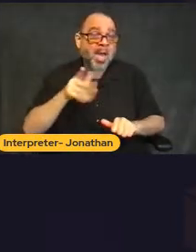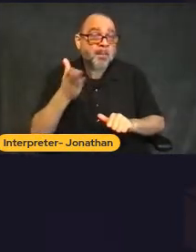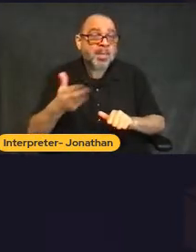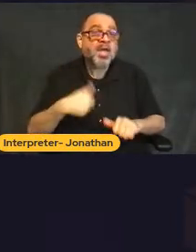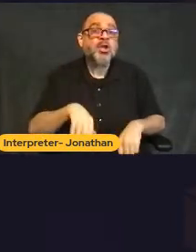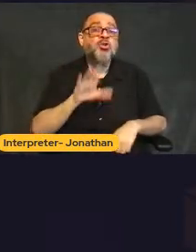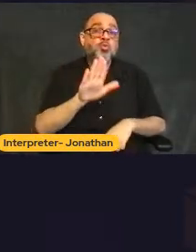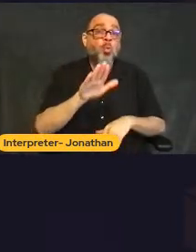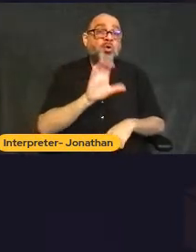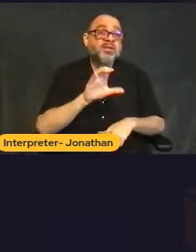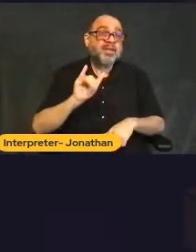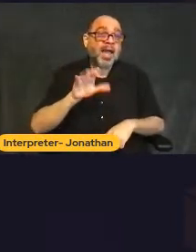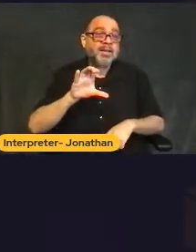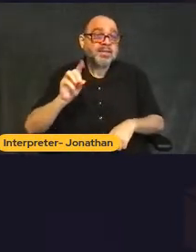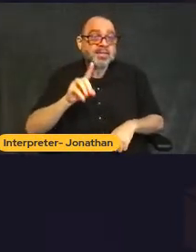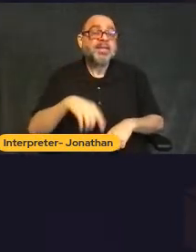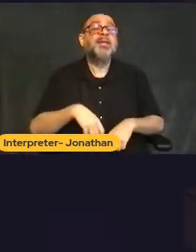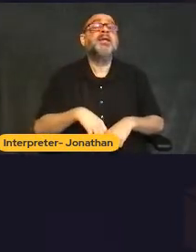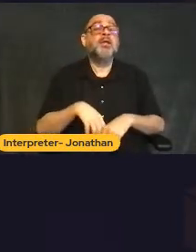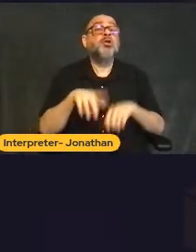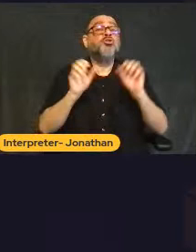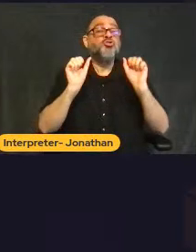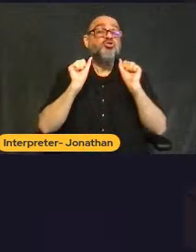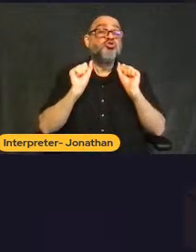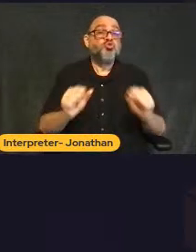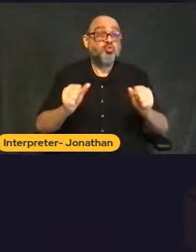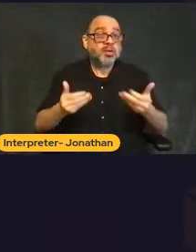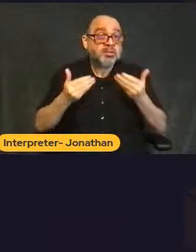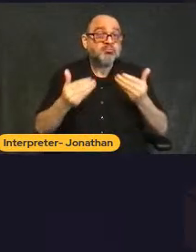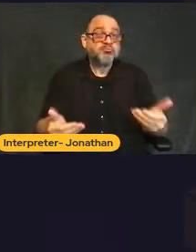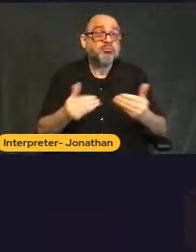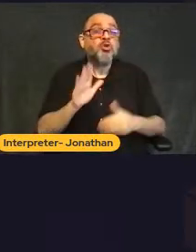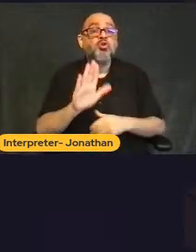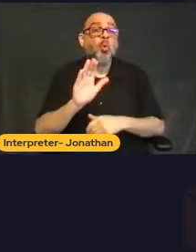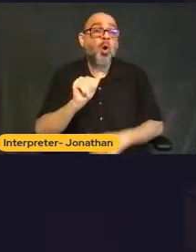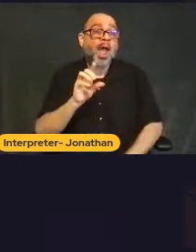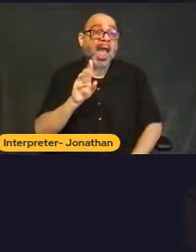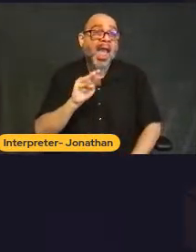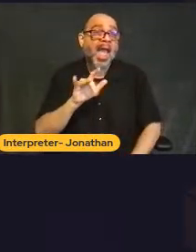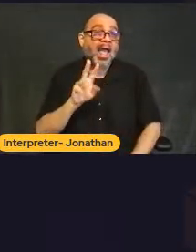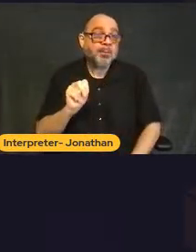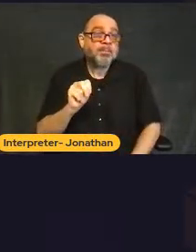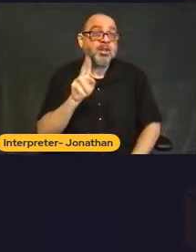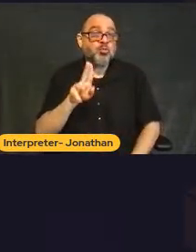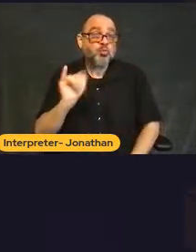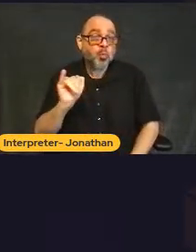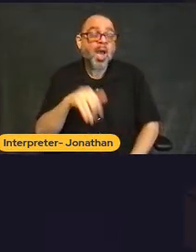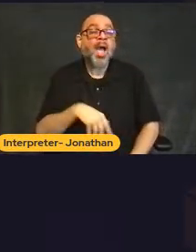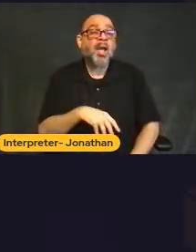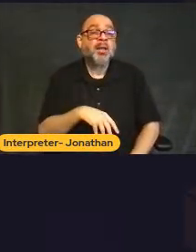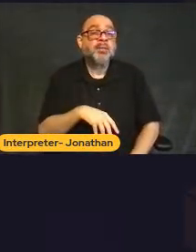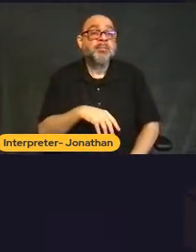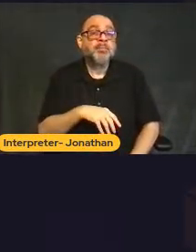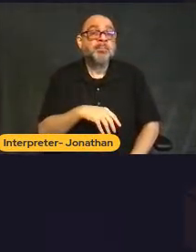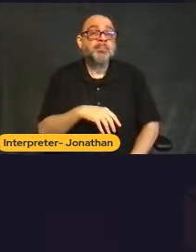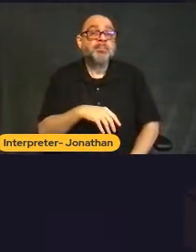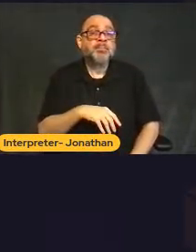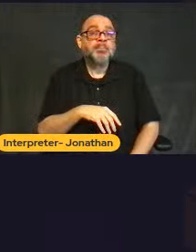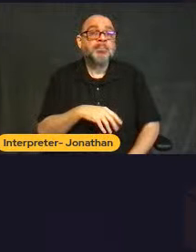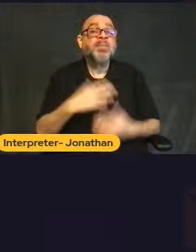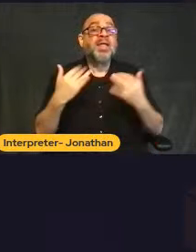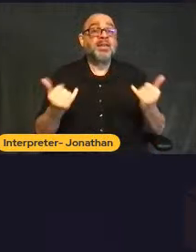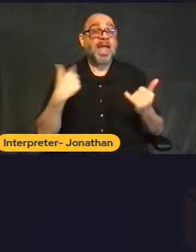CI/CD. You can initialize and access your admin UI. Next, we have